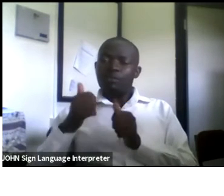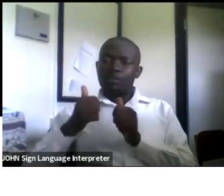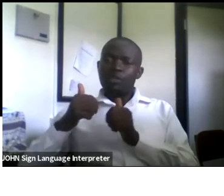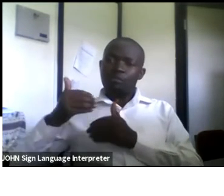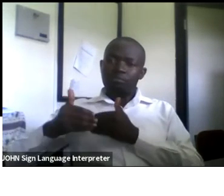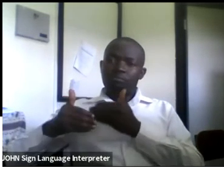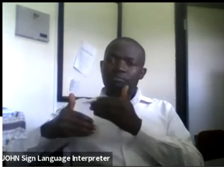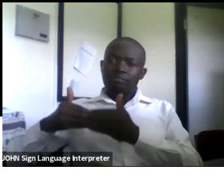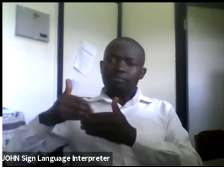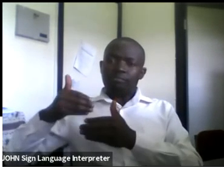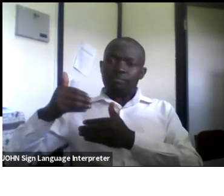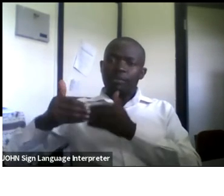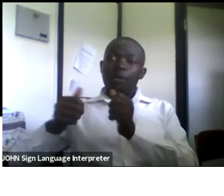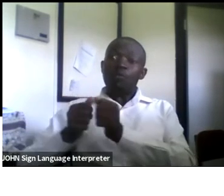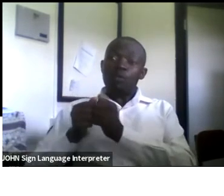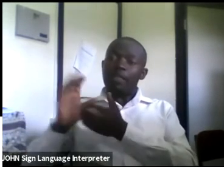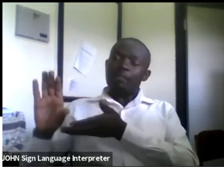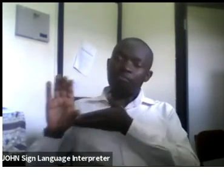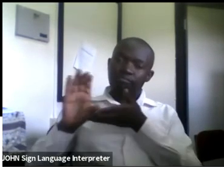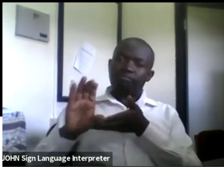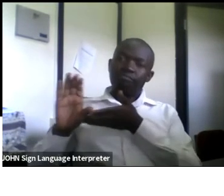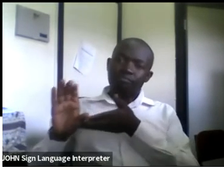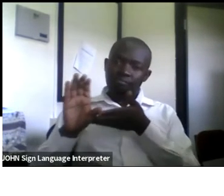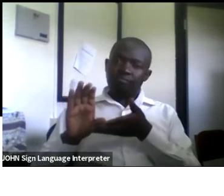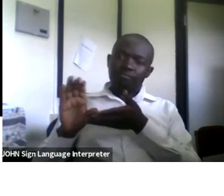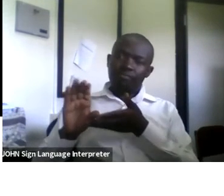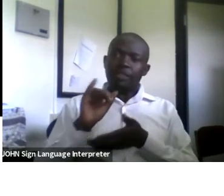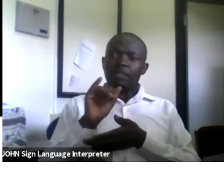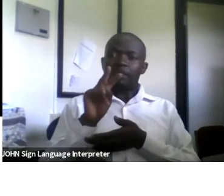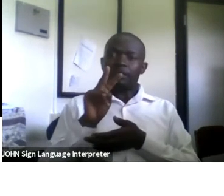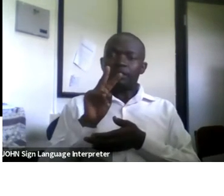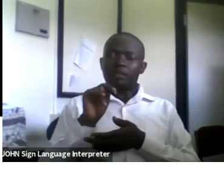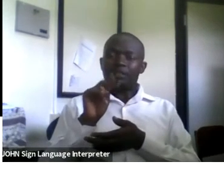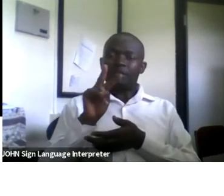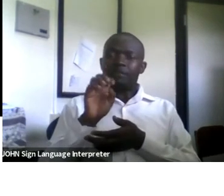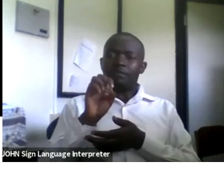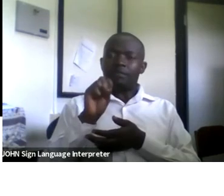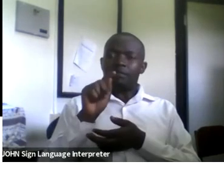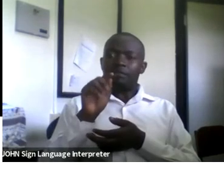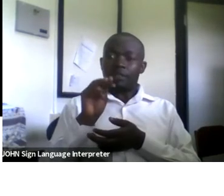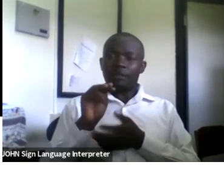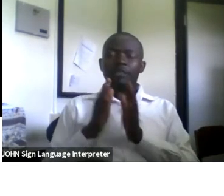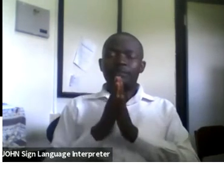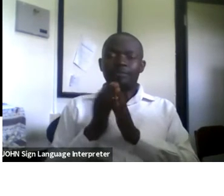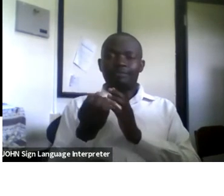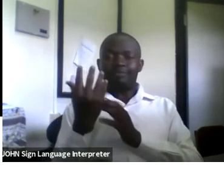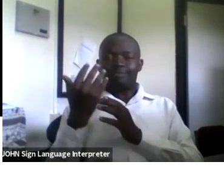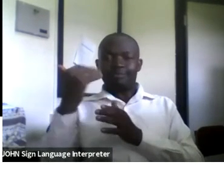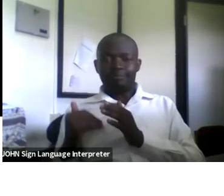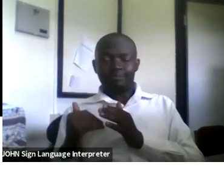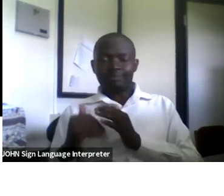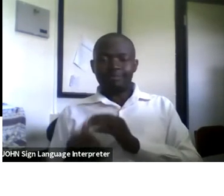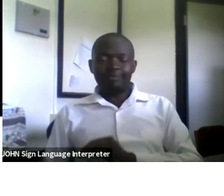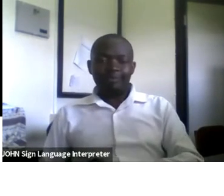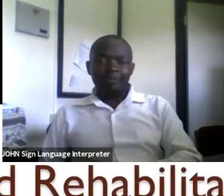with investment and which has brought changes in the lives of the people. Next slide, please.